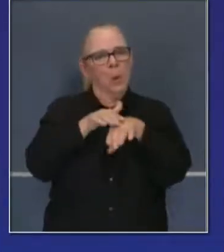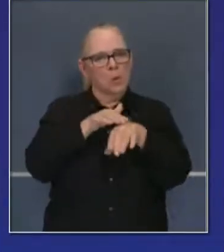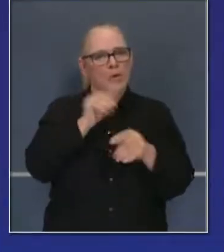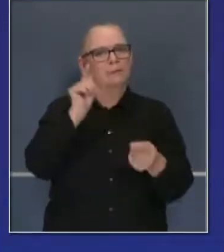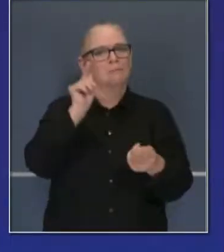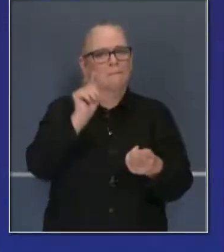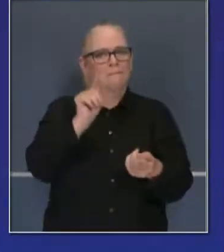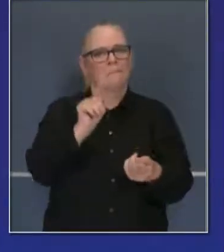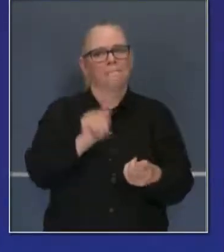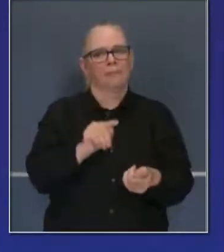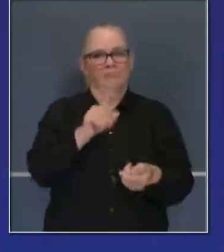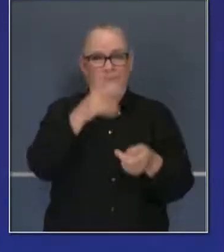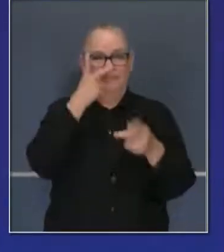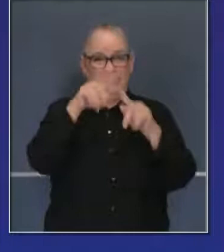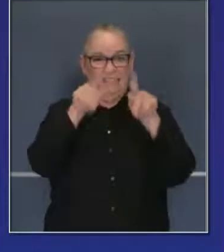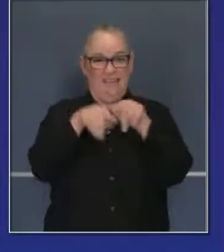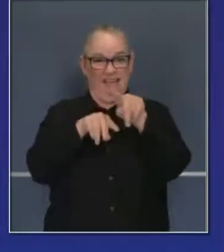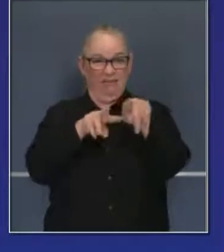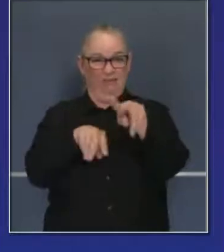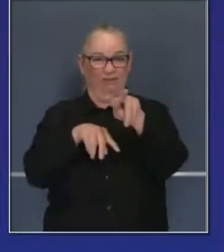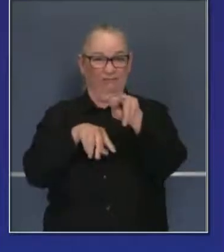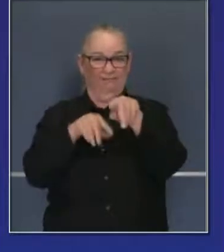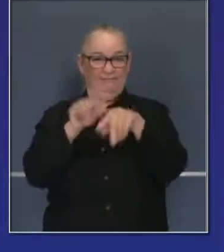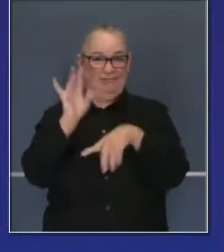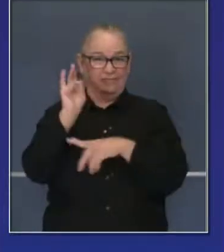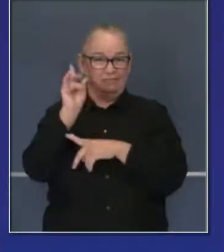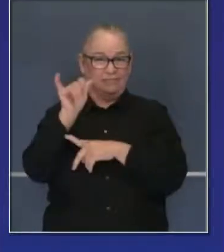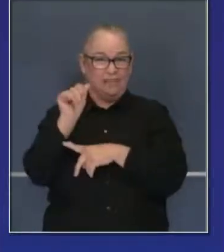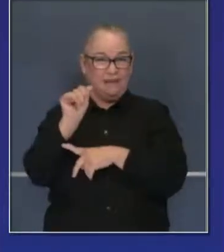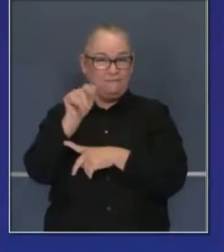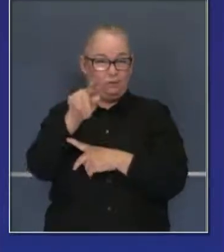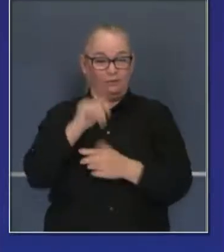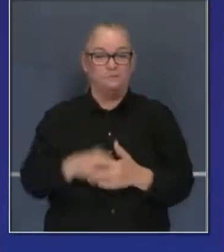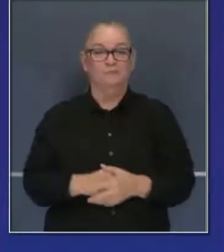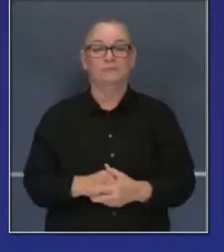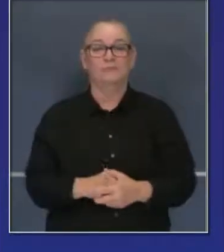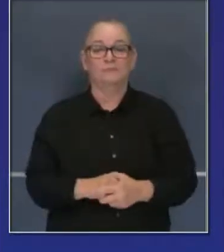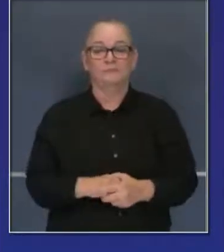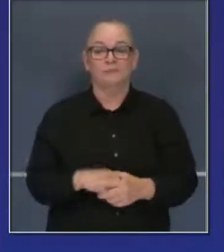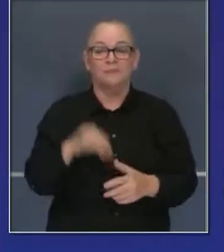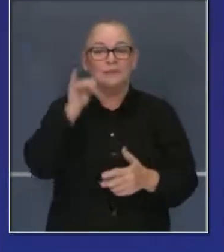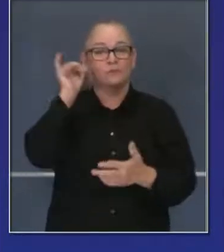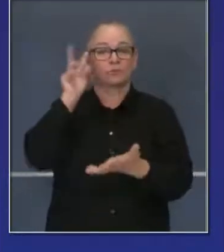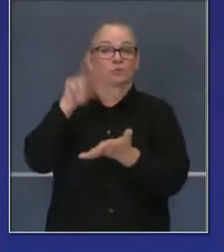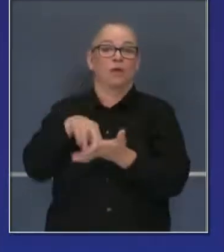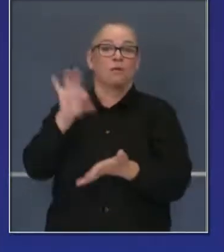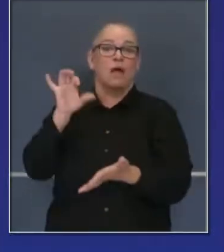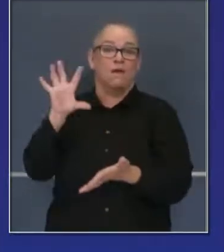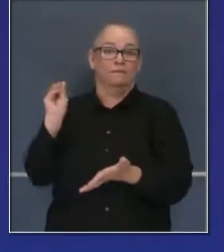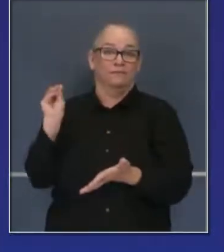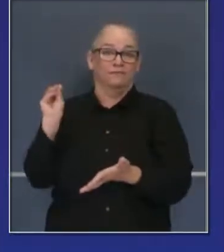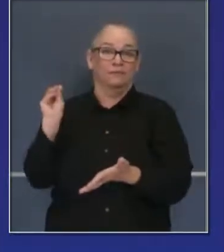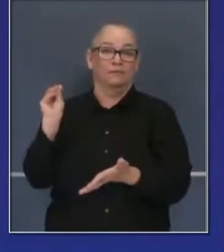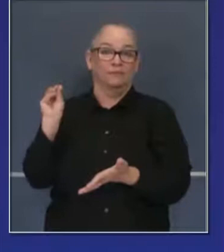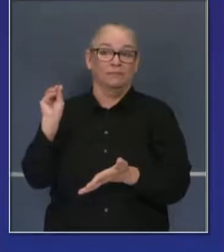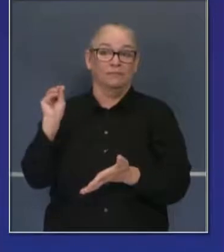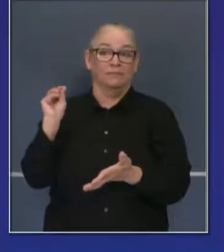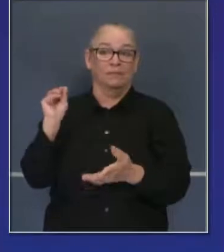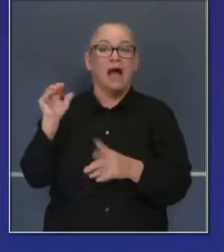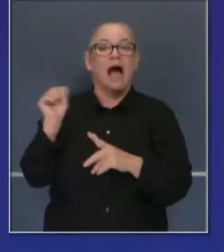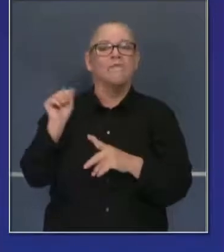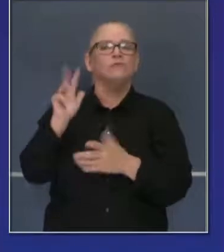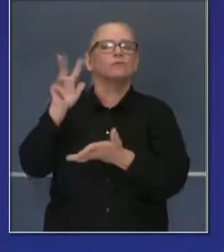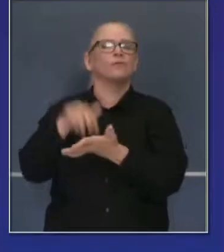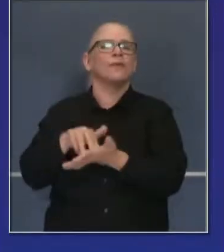September 15th, 2,950 positive cases. We're reporting a 7-day average down to